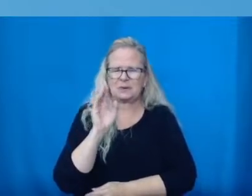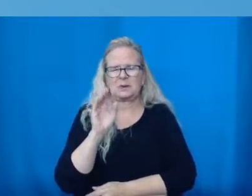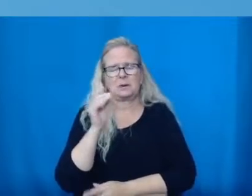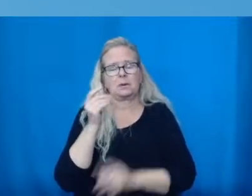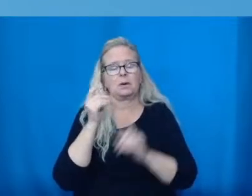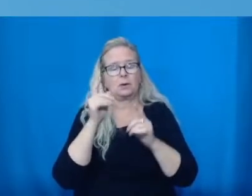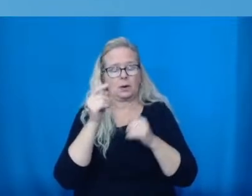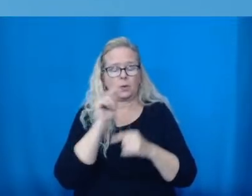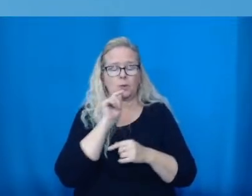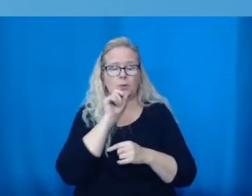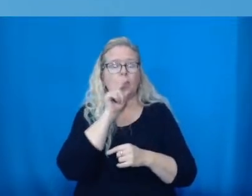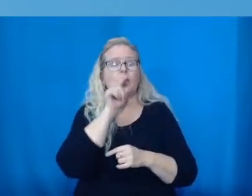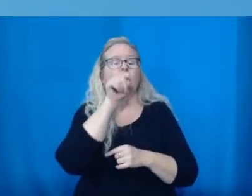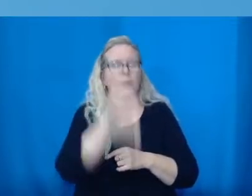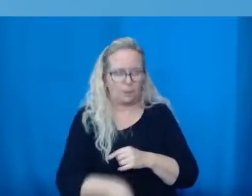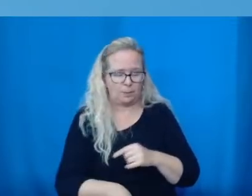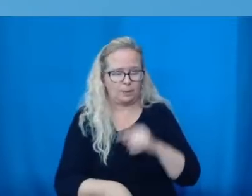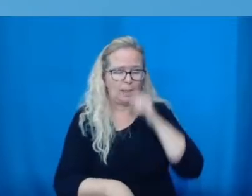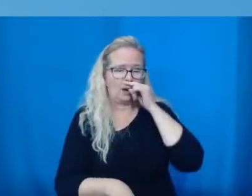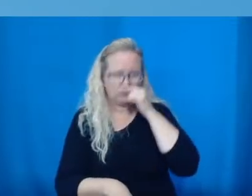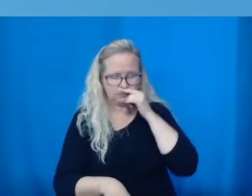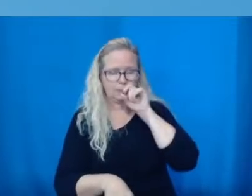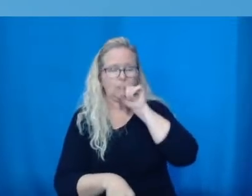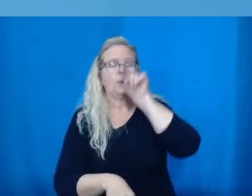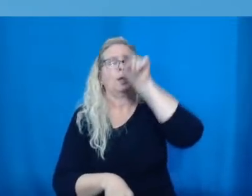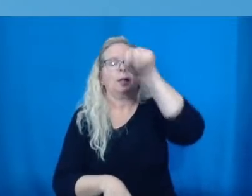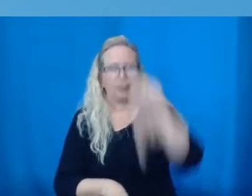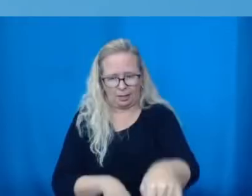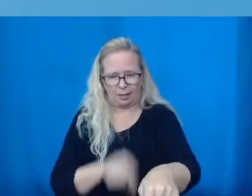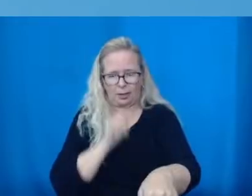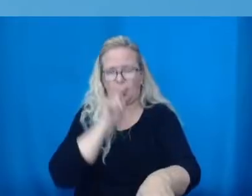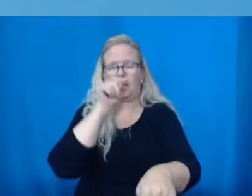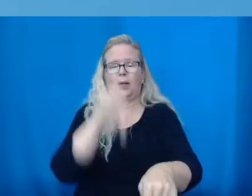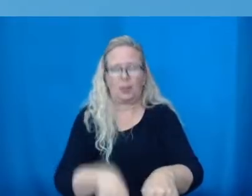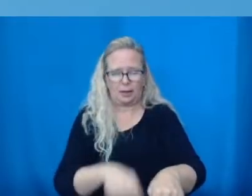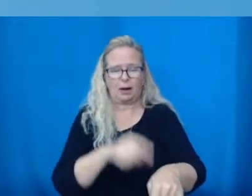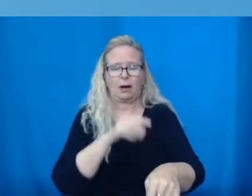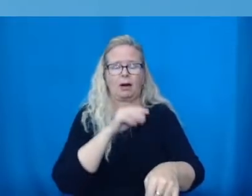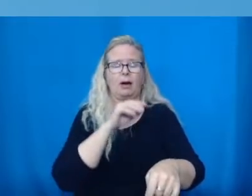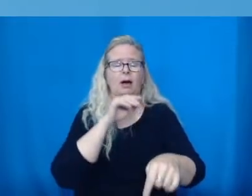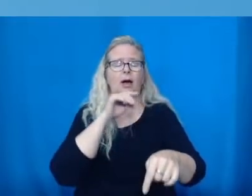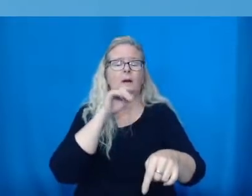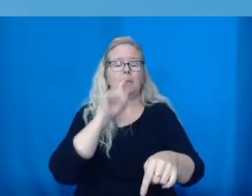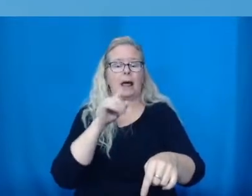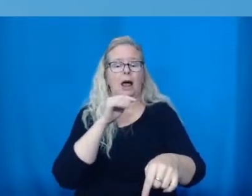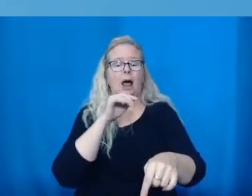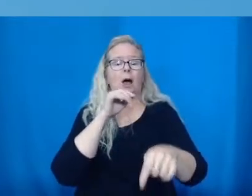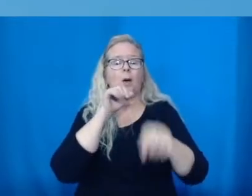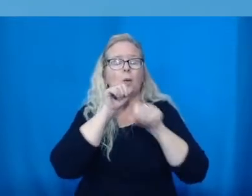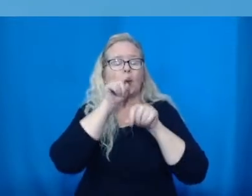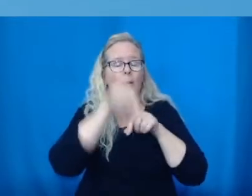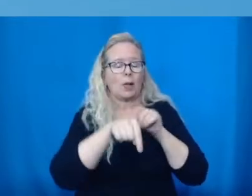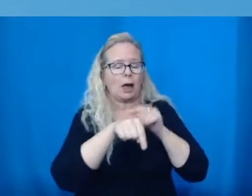floaty behavior of aerosols. So those things that will tend to stick around in the air for a little bit of time. Next slide.